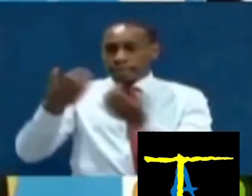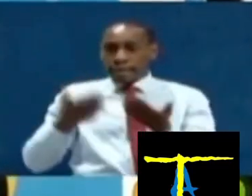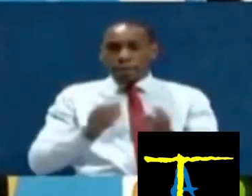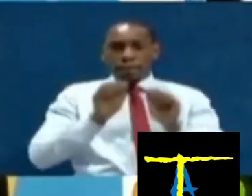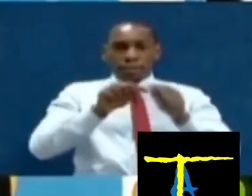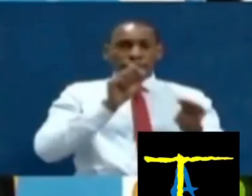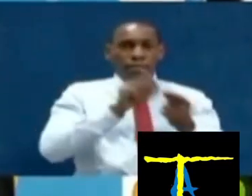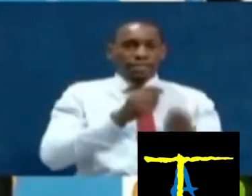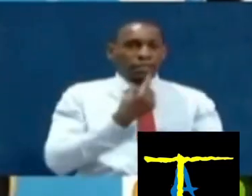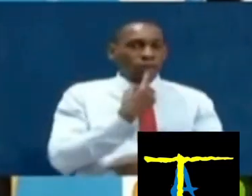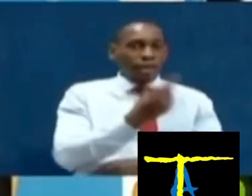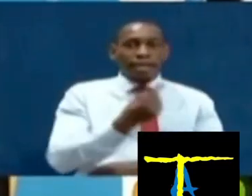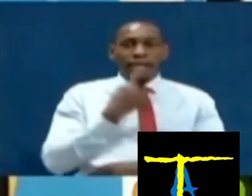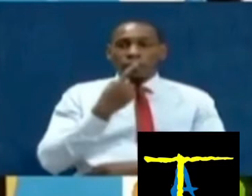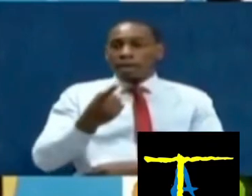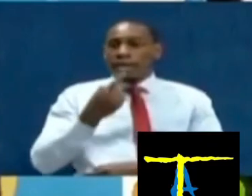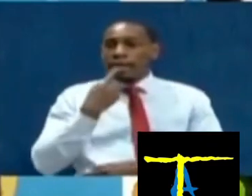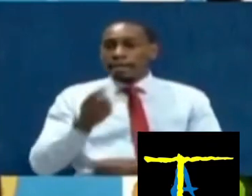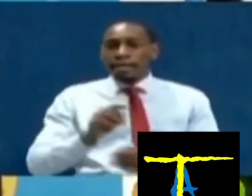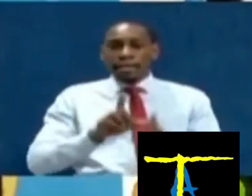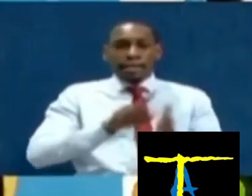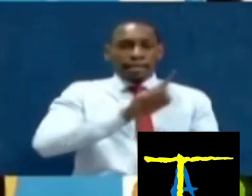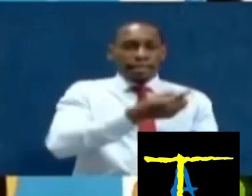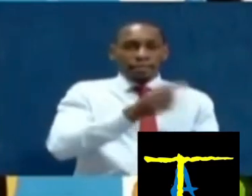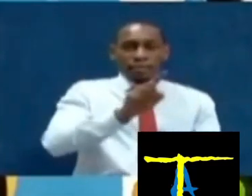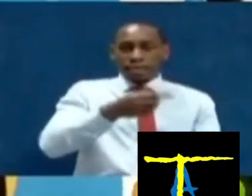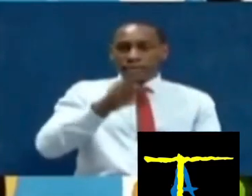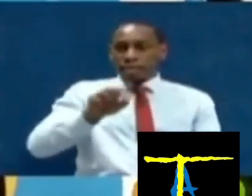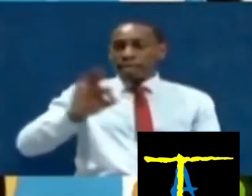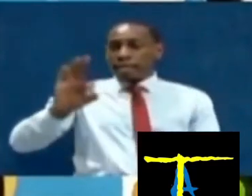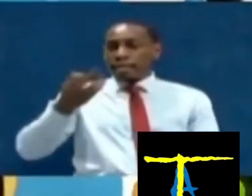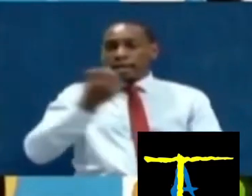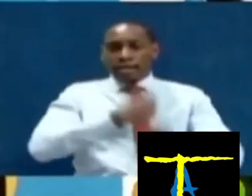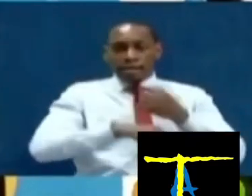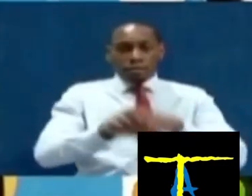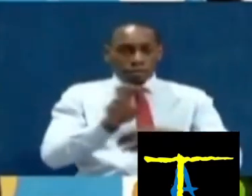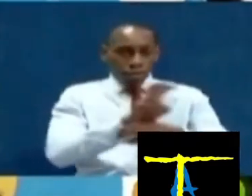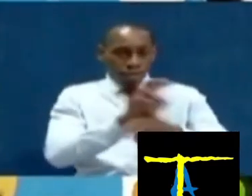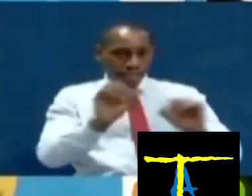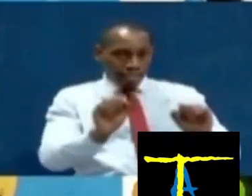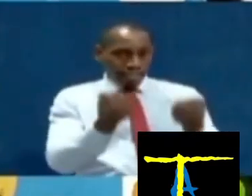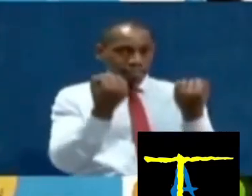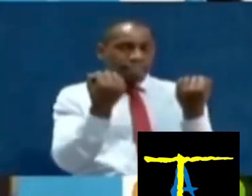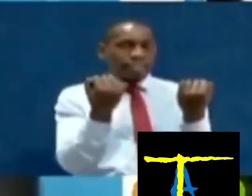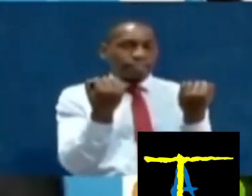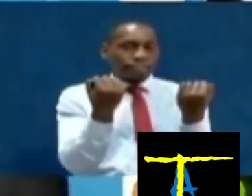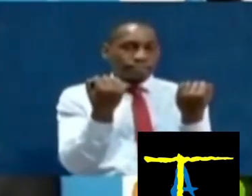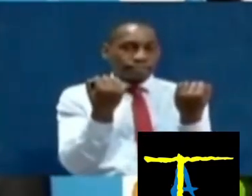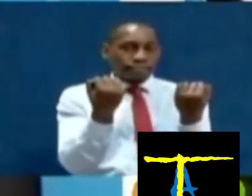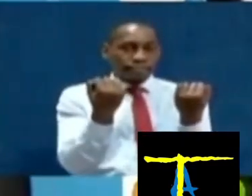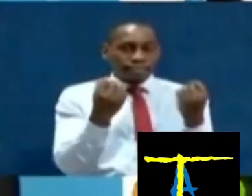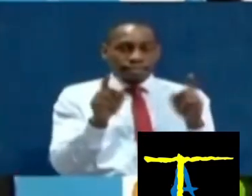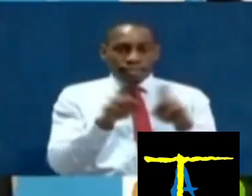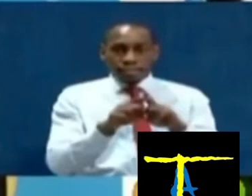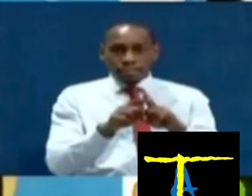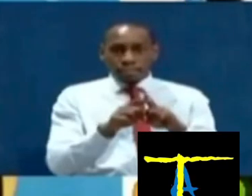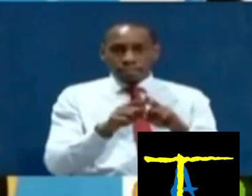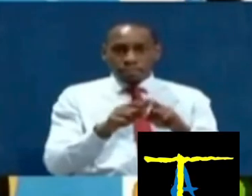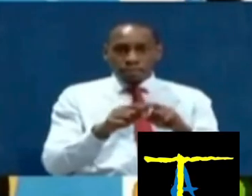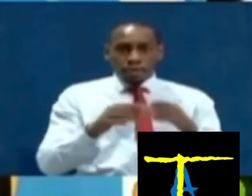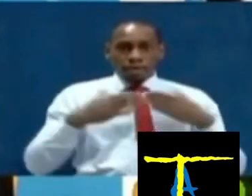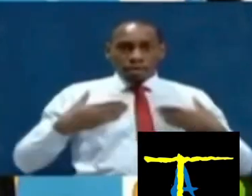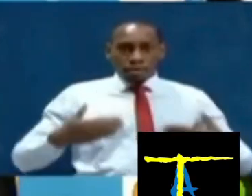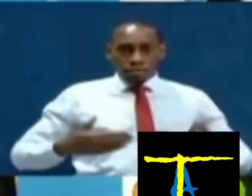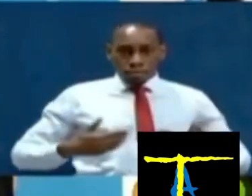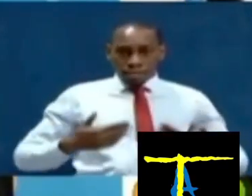hundreds and thousands. Then in phase three, we continue again to monitor for safety and immune reaction in